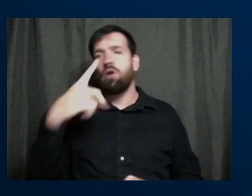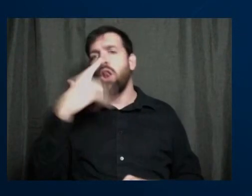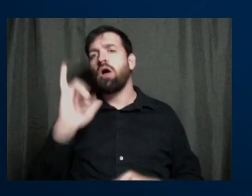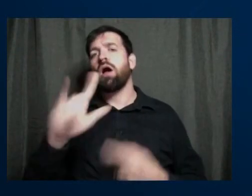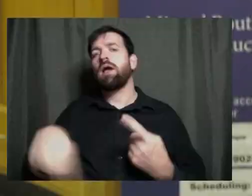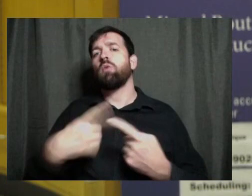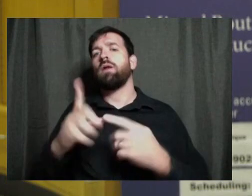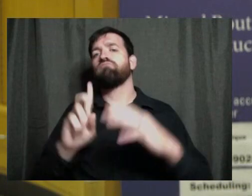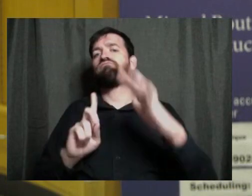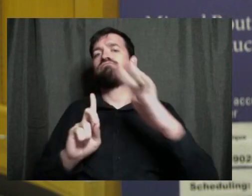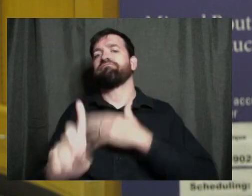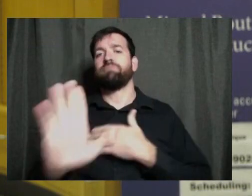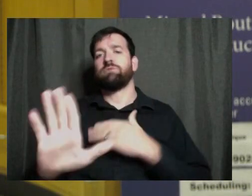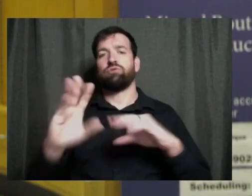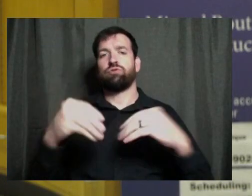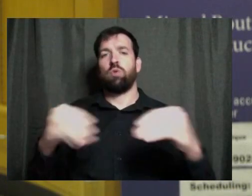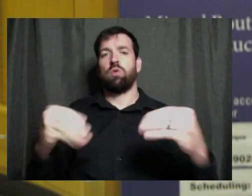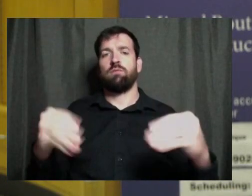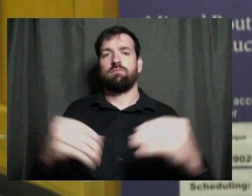store?